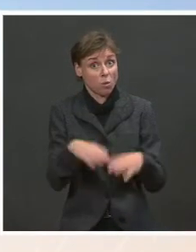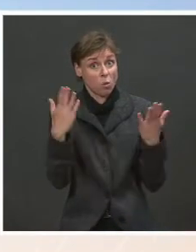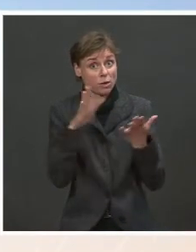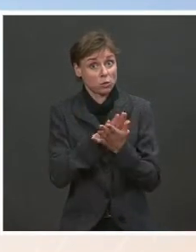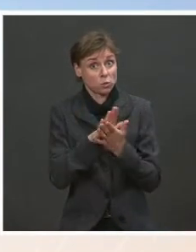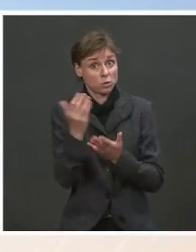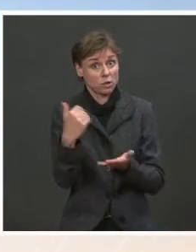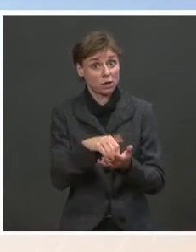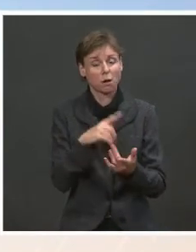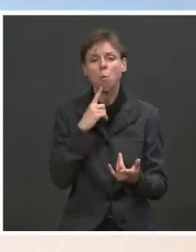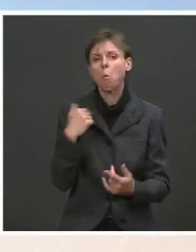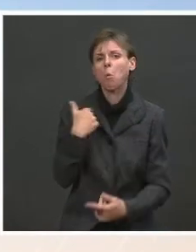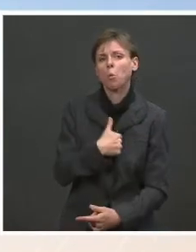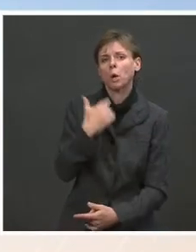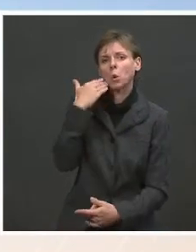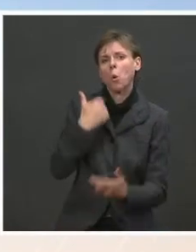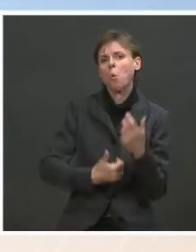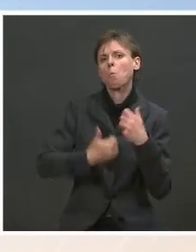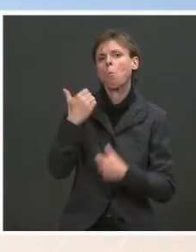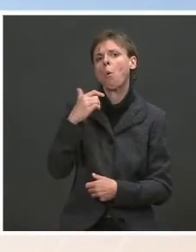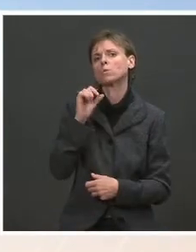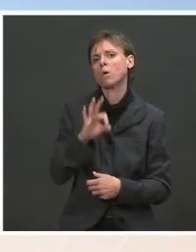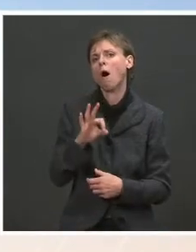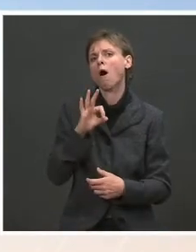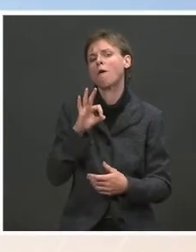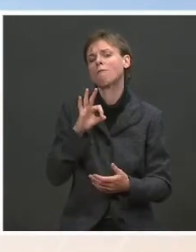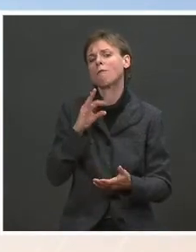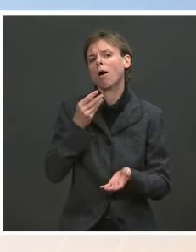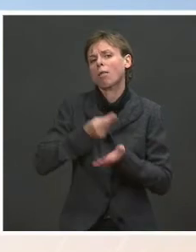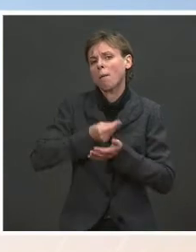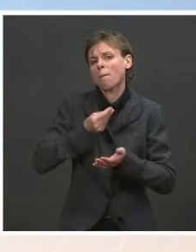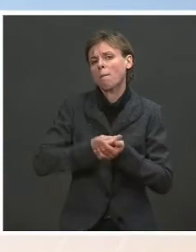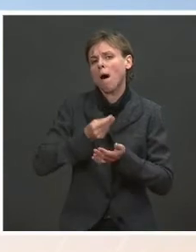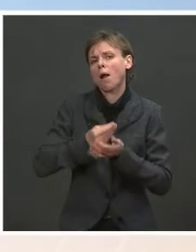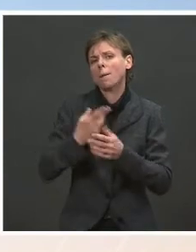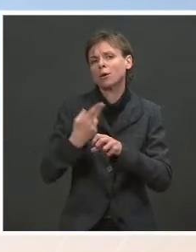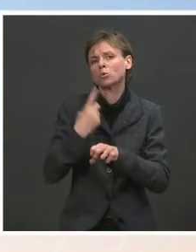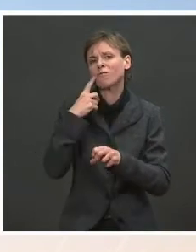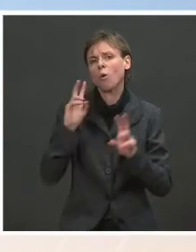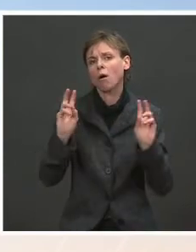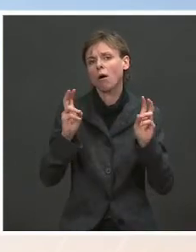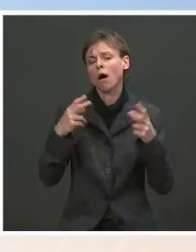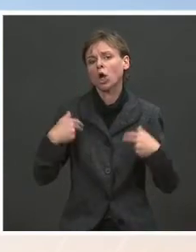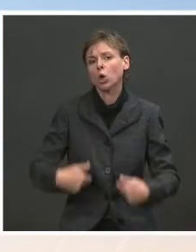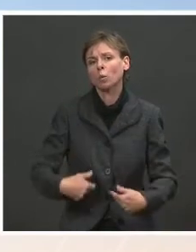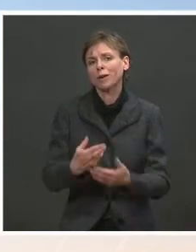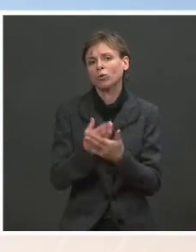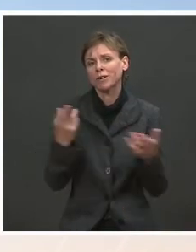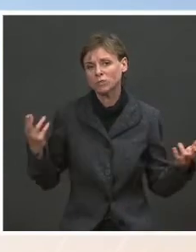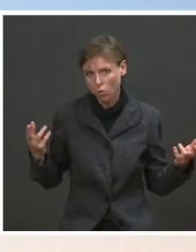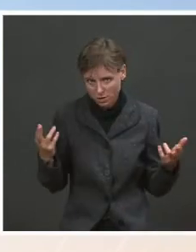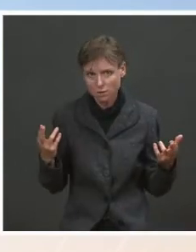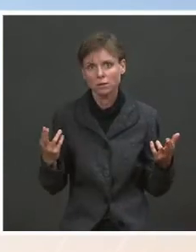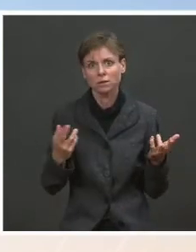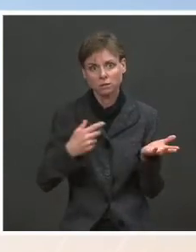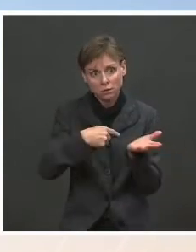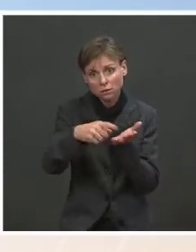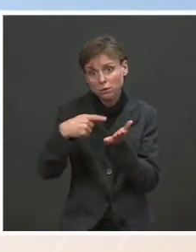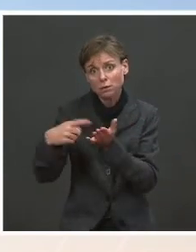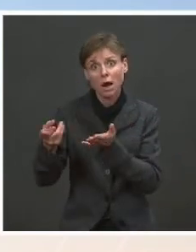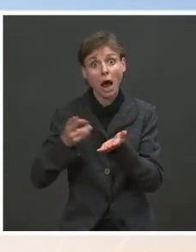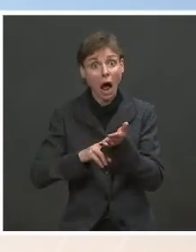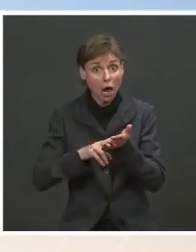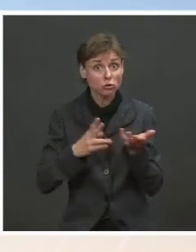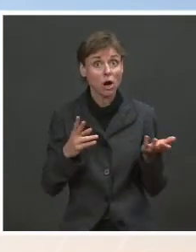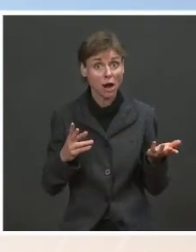of the money is also being used on human resources, and that's paid out as people perform the service or are hired and their contracts are paid out.